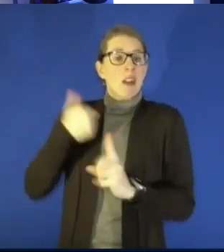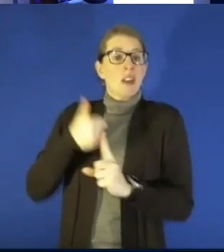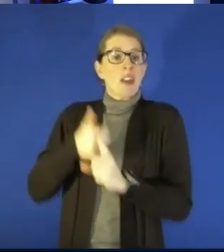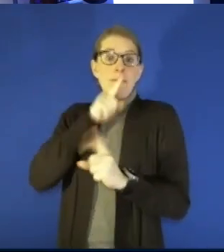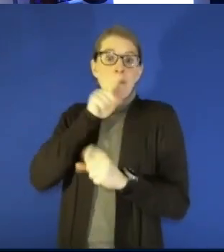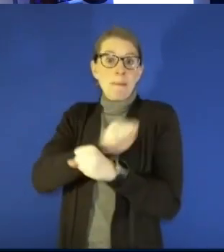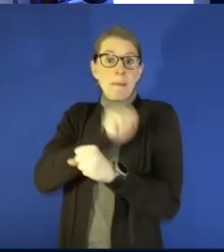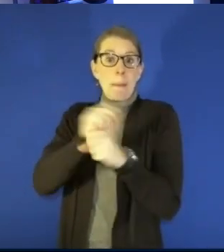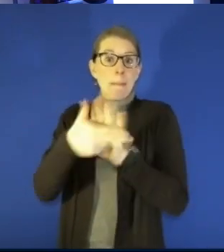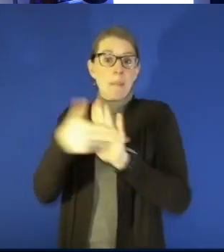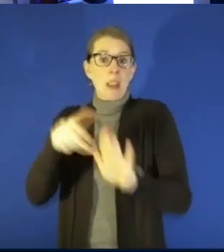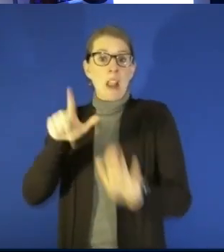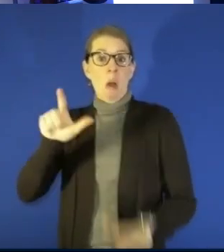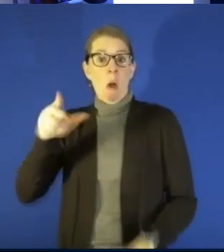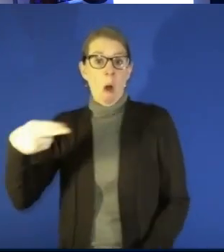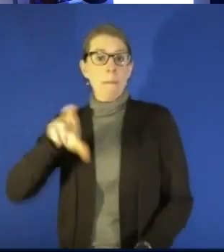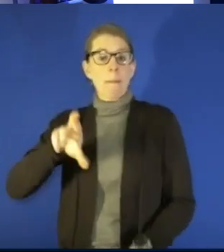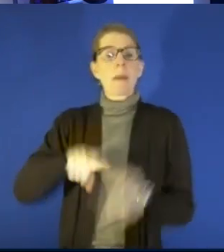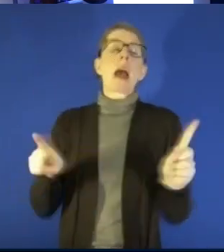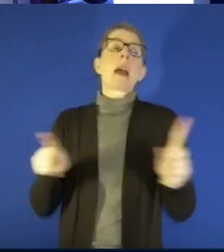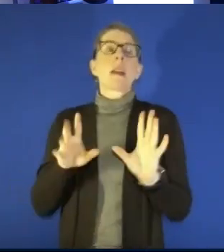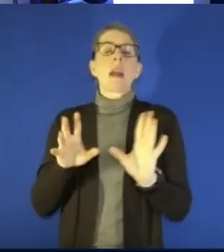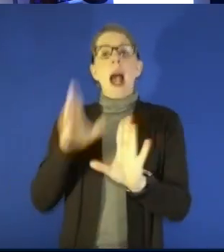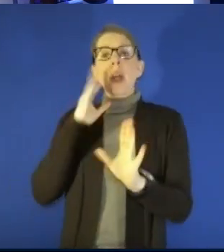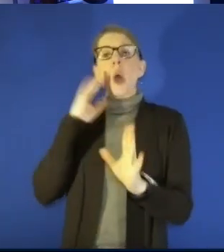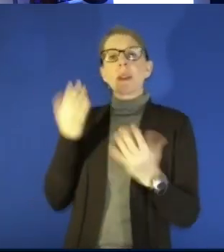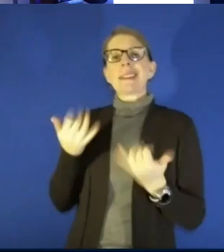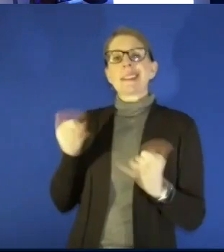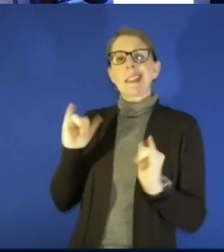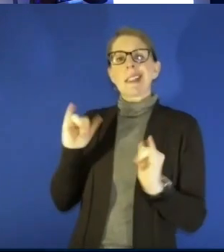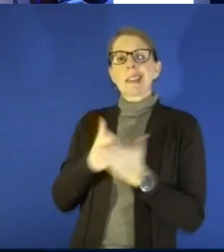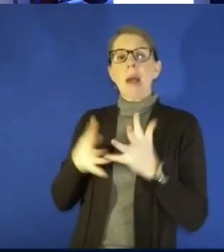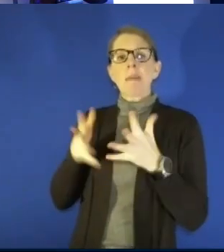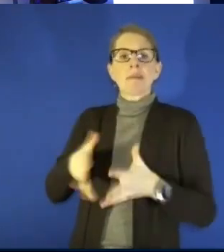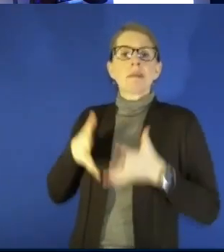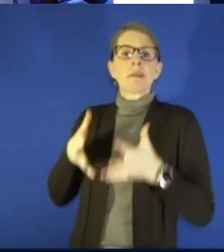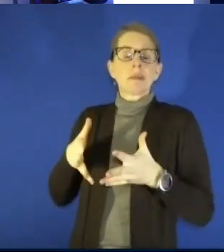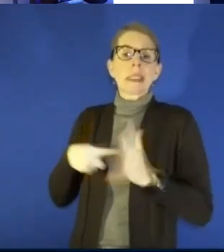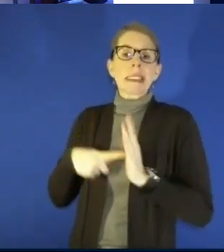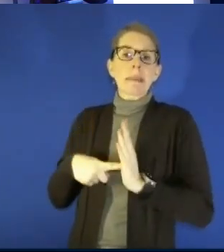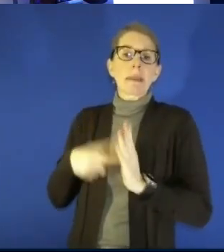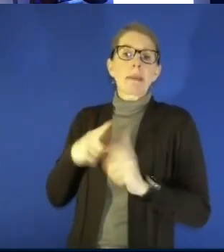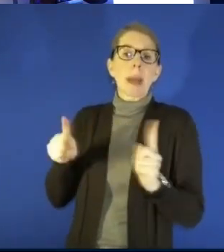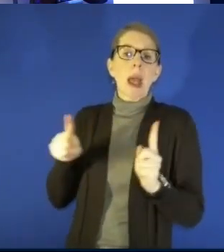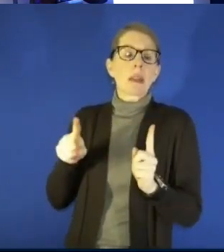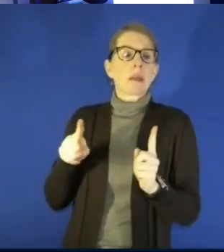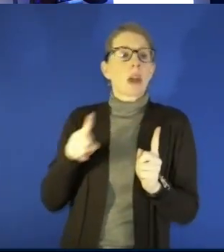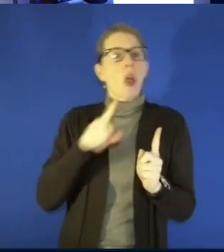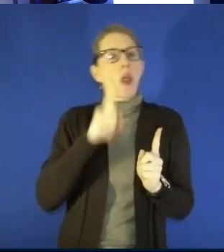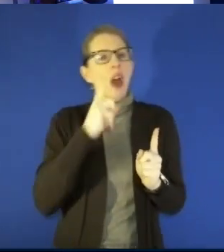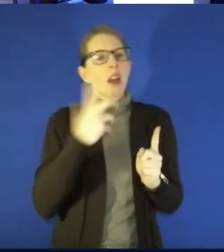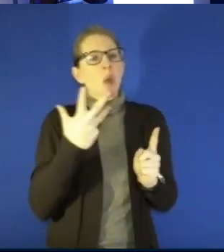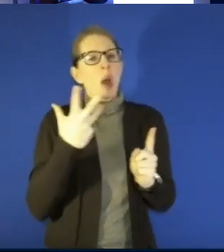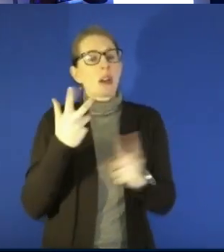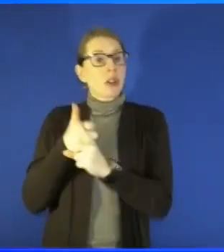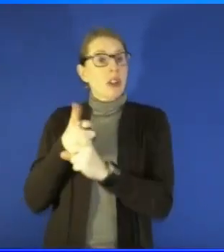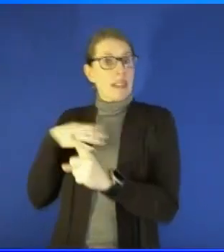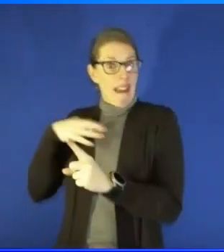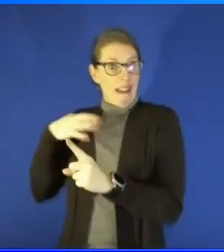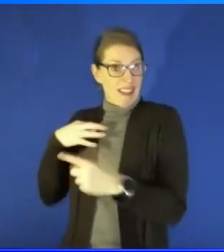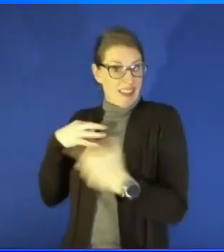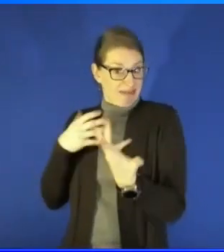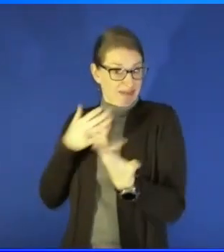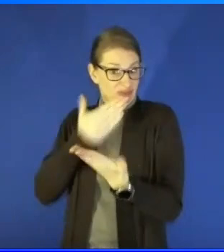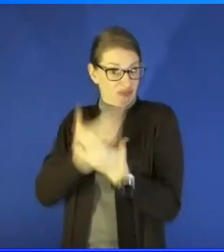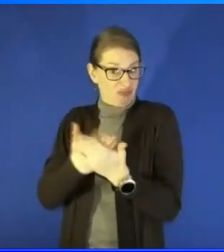longer having? I know, Stephanie, you're still having some lingering issues, but what are your thoughts on that? What kind of candidate would she make? Yeah, no,